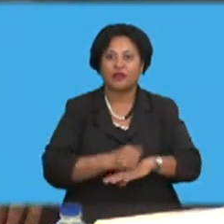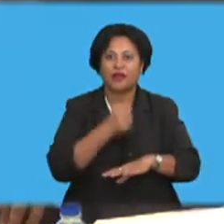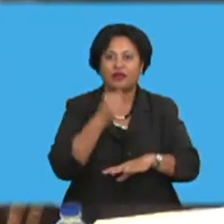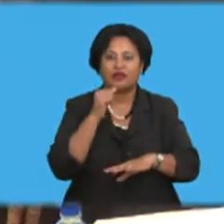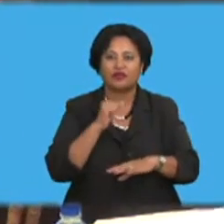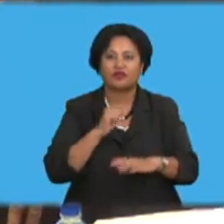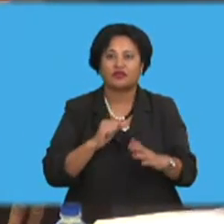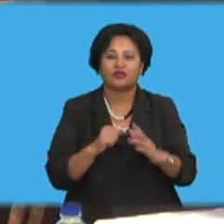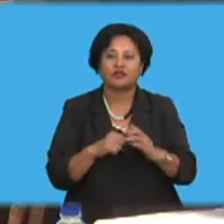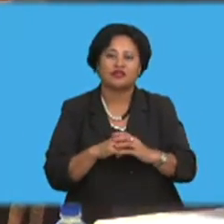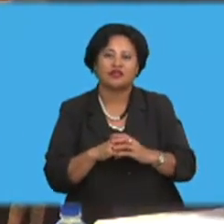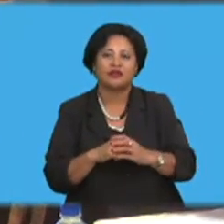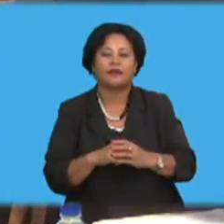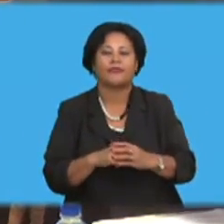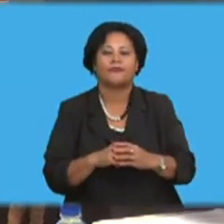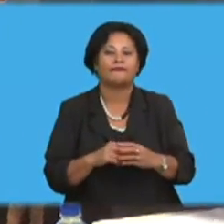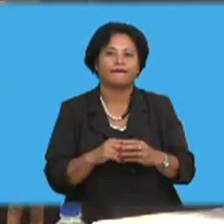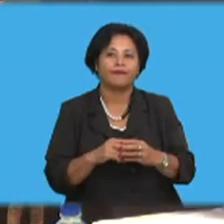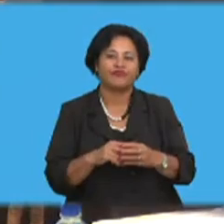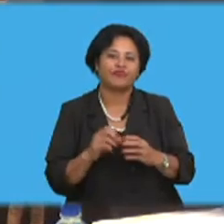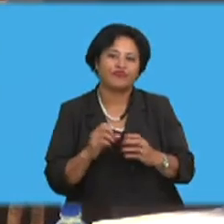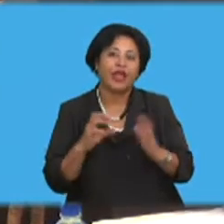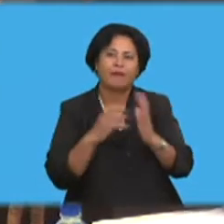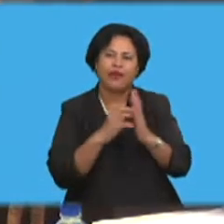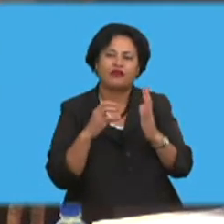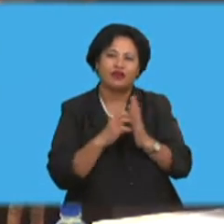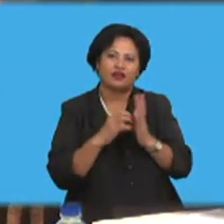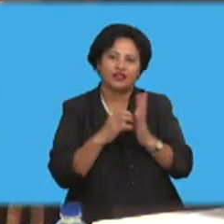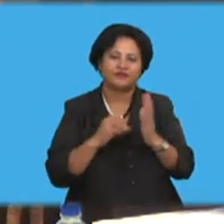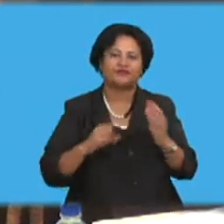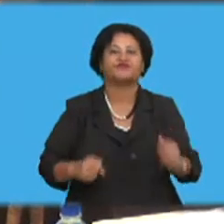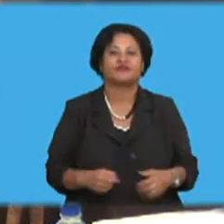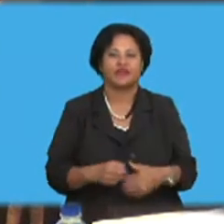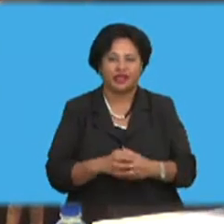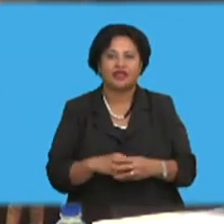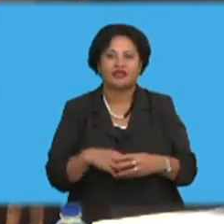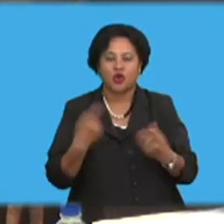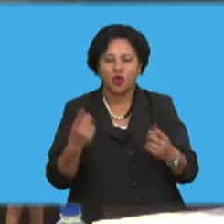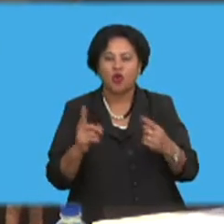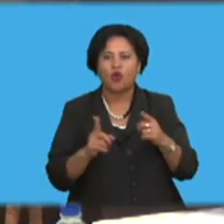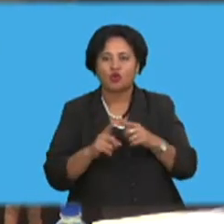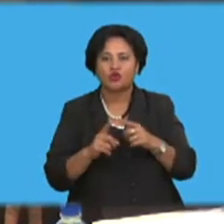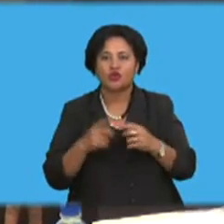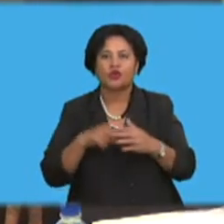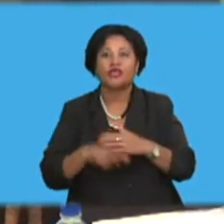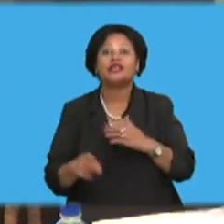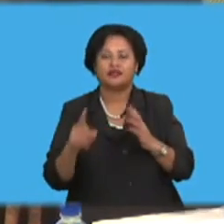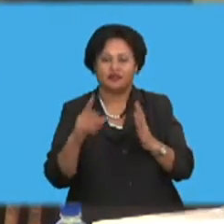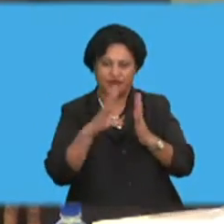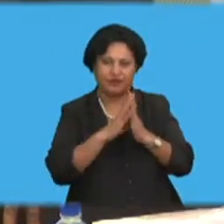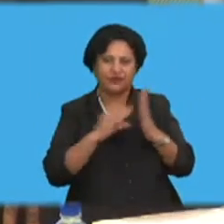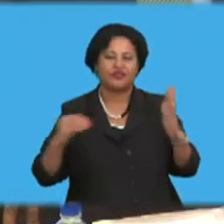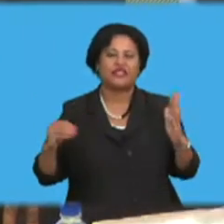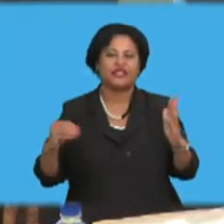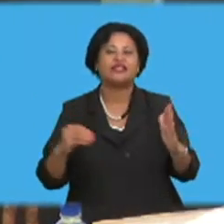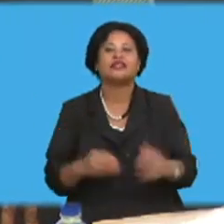the National Agriculture Research Institute in Papua New Guinea. And as we speak, Madam Speaker, three